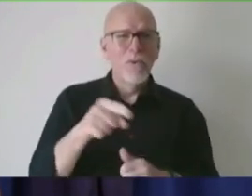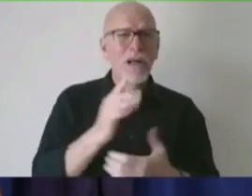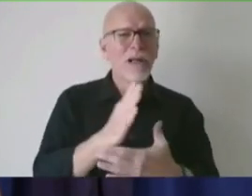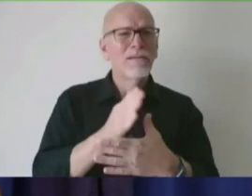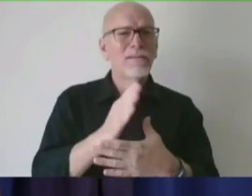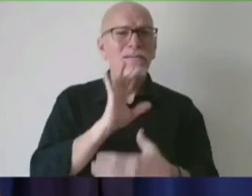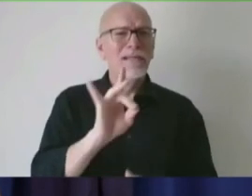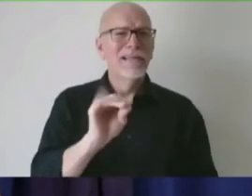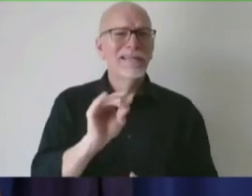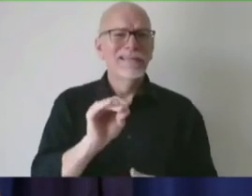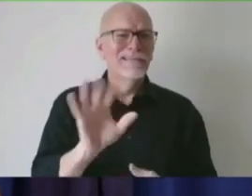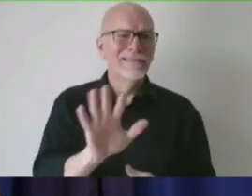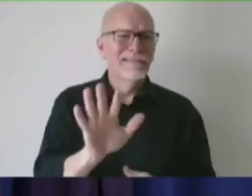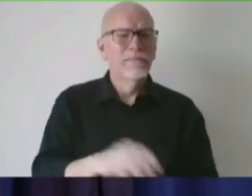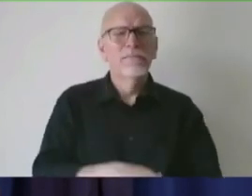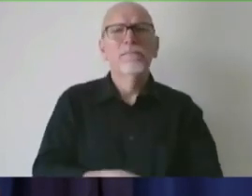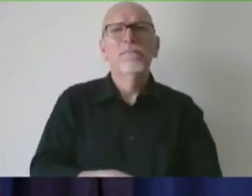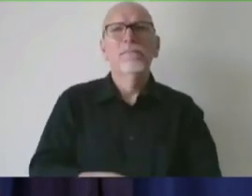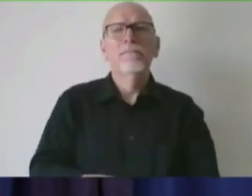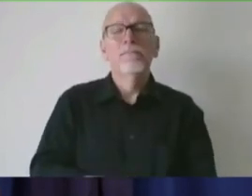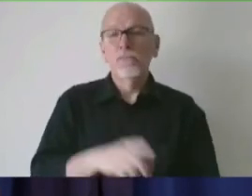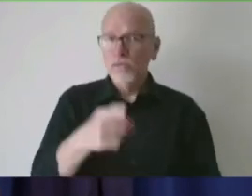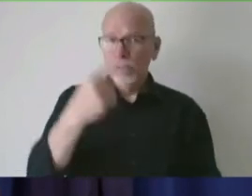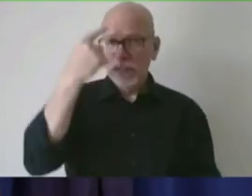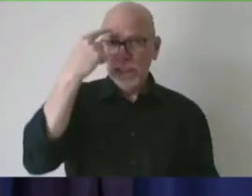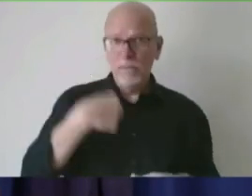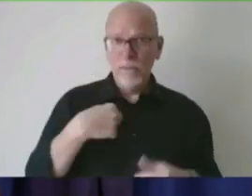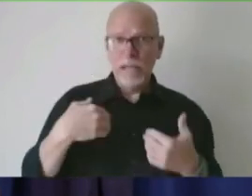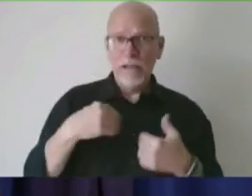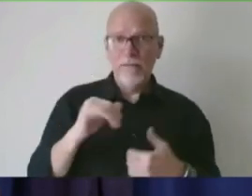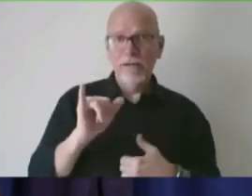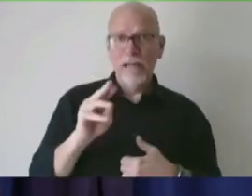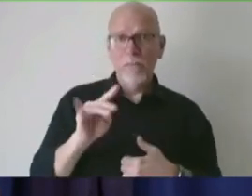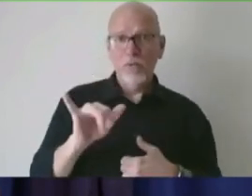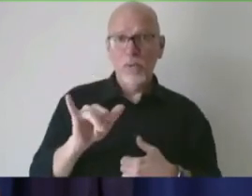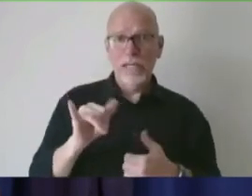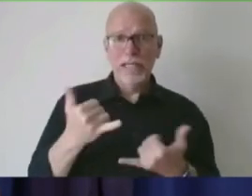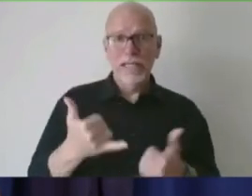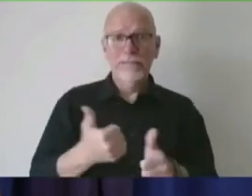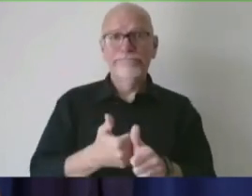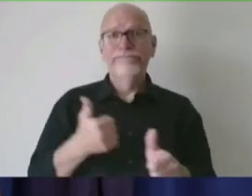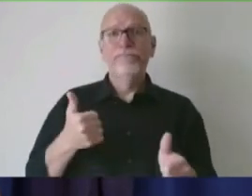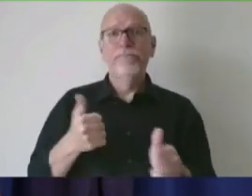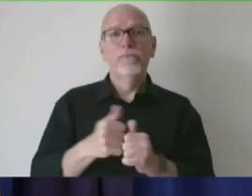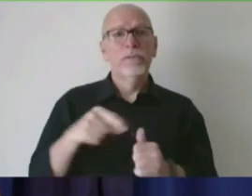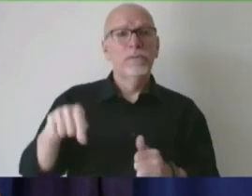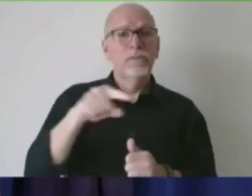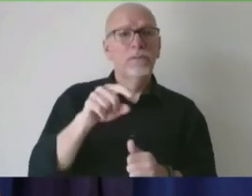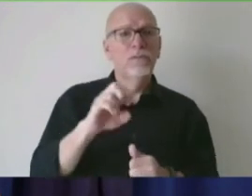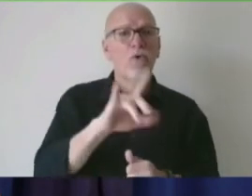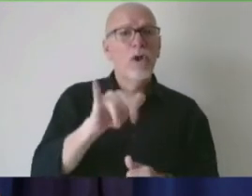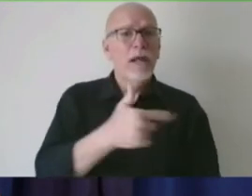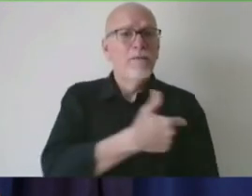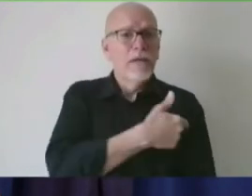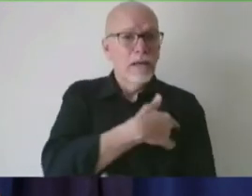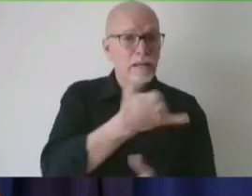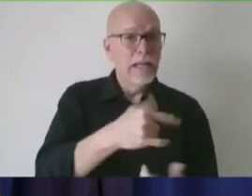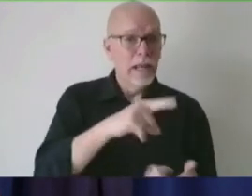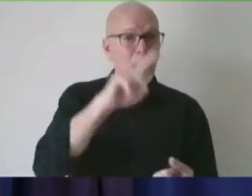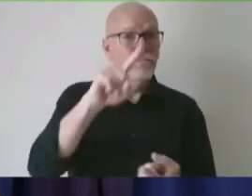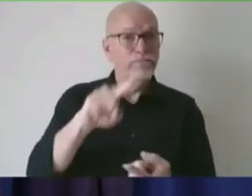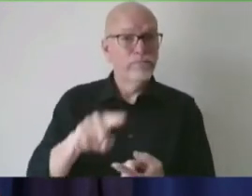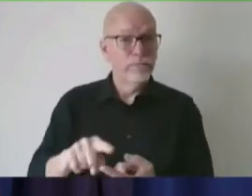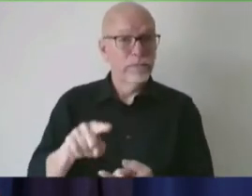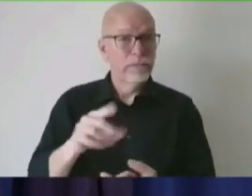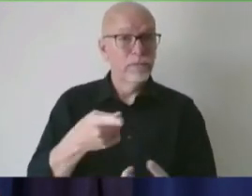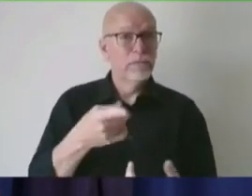80s. Do you think we have immunity that's lagging in those earliest vaccinations? Are you seeing that in Indiana is